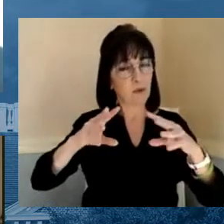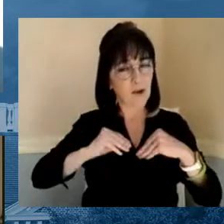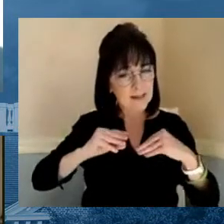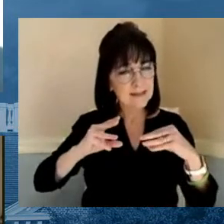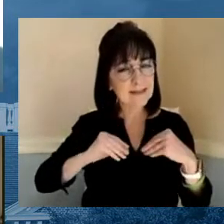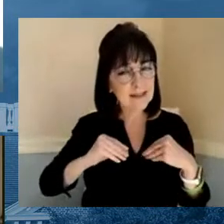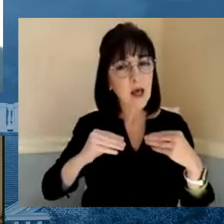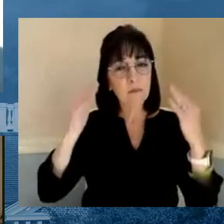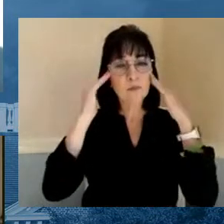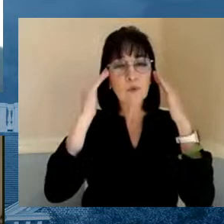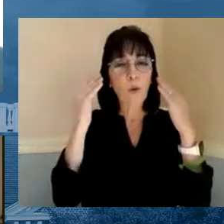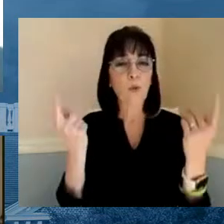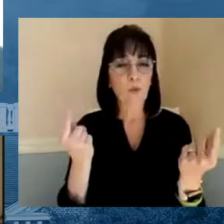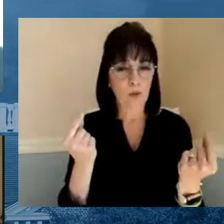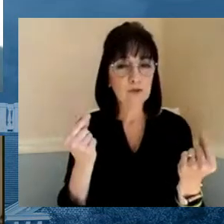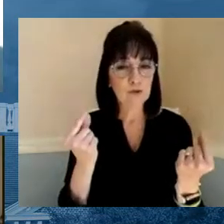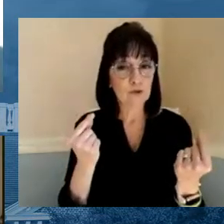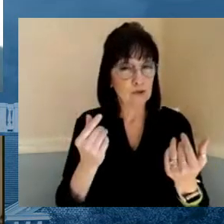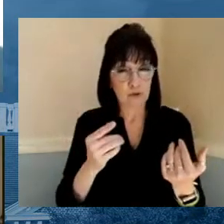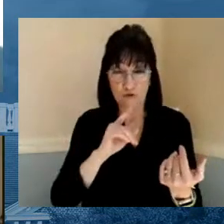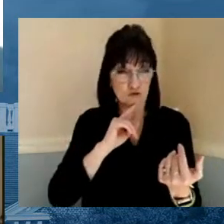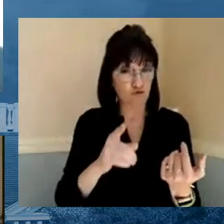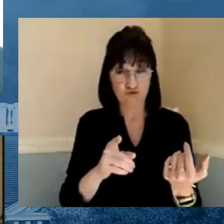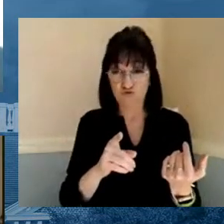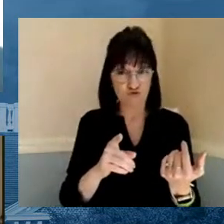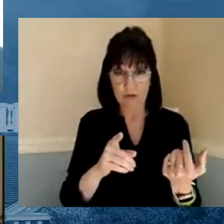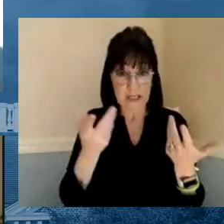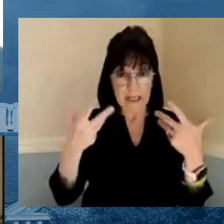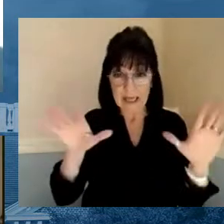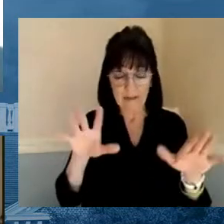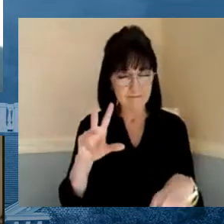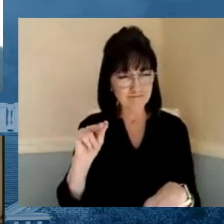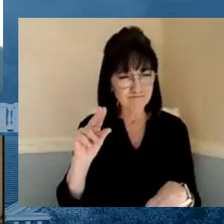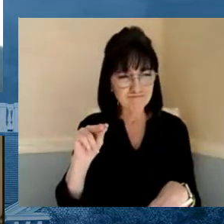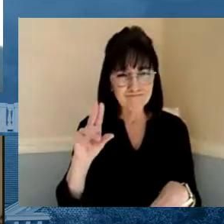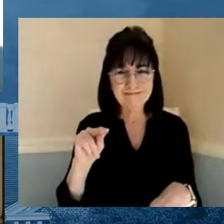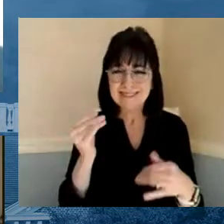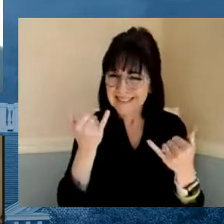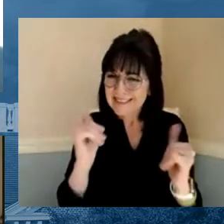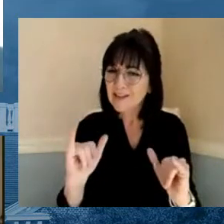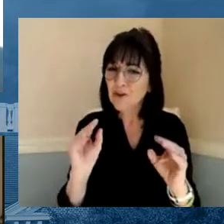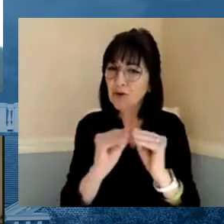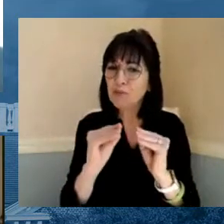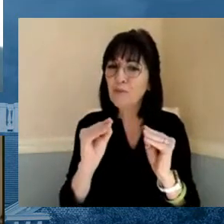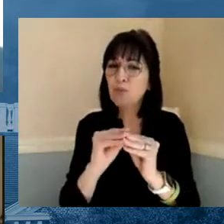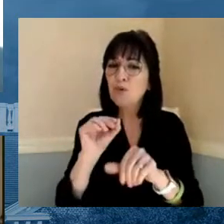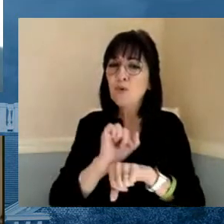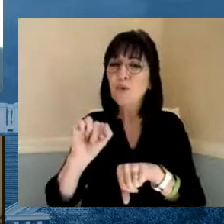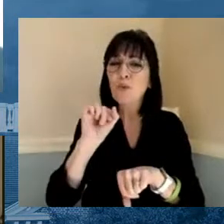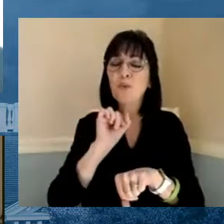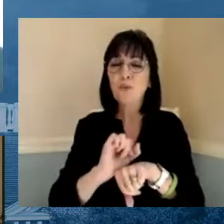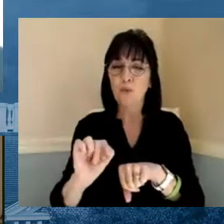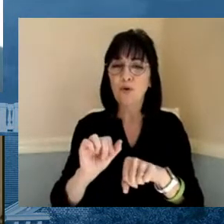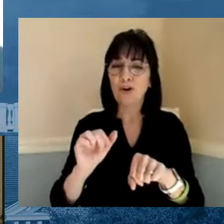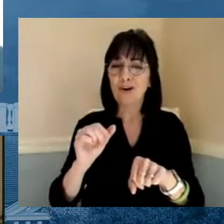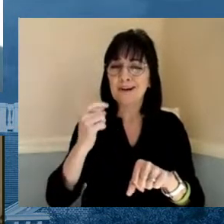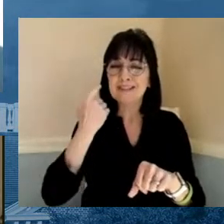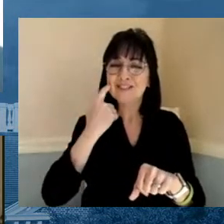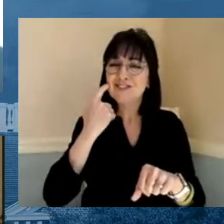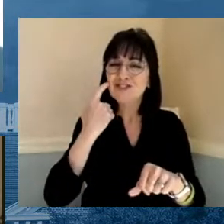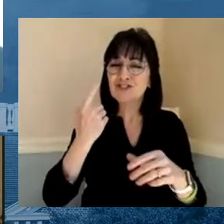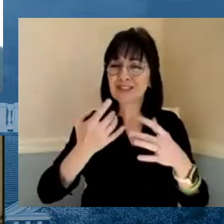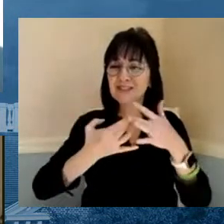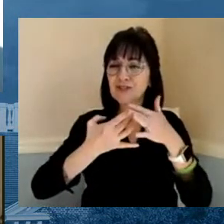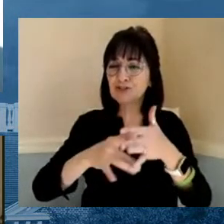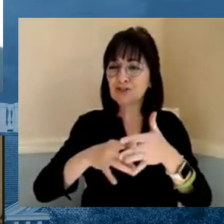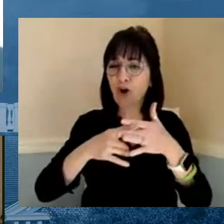of acceptance and inclusion. We still have much work to do together. But having this kind of forum, bringing folks